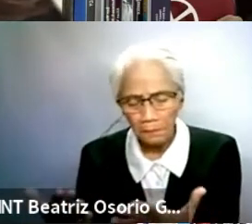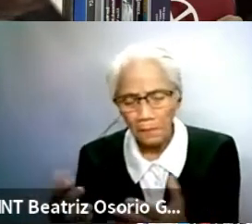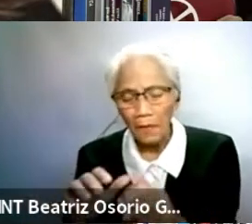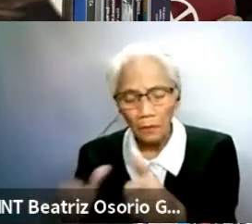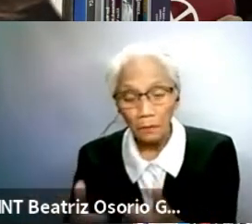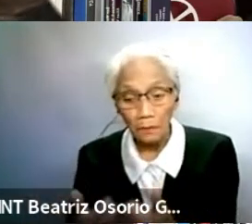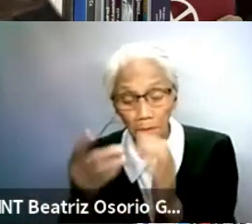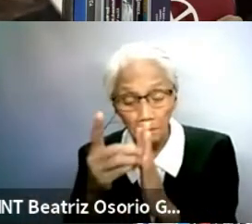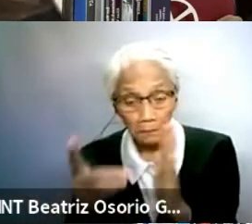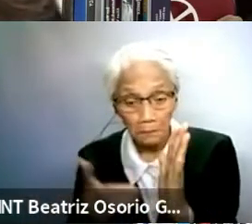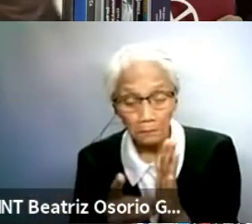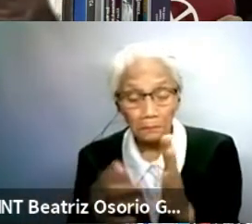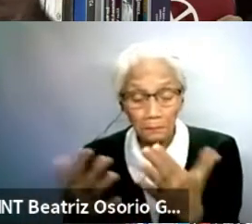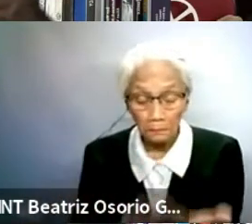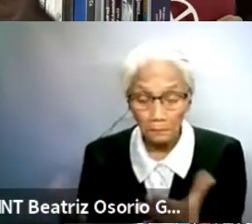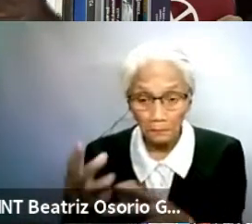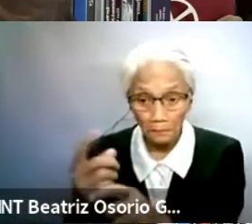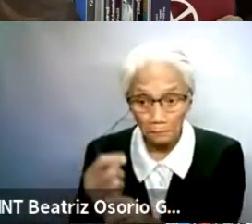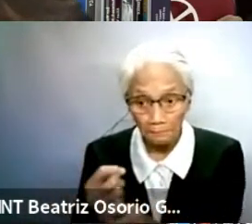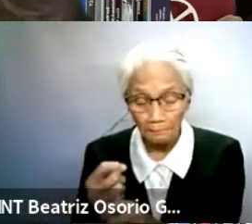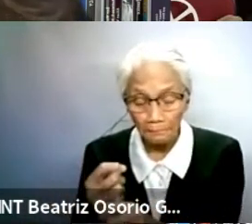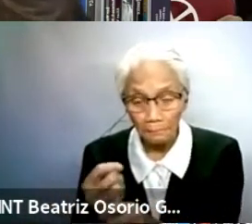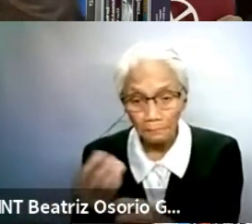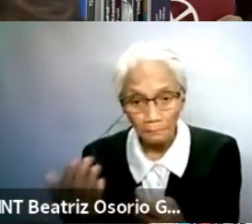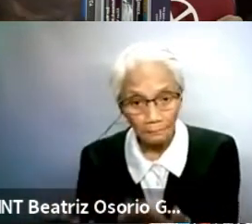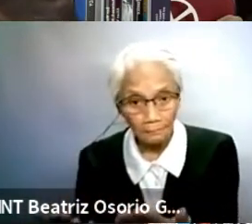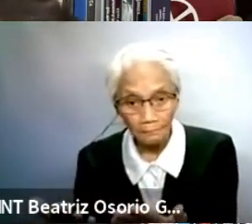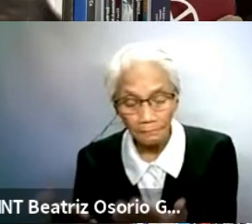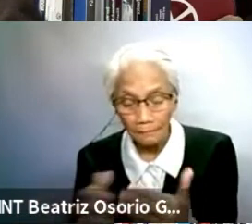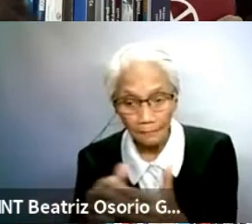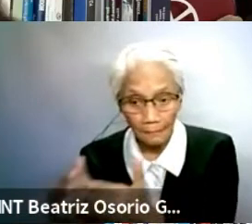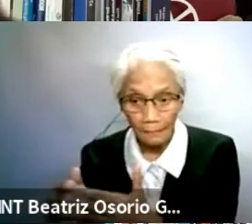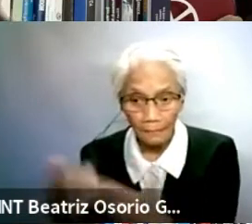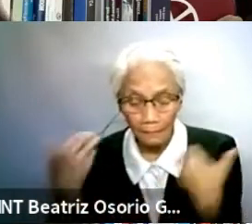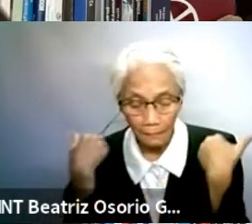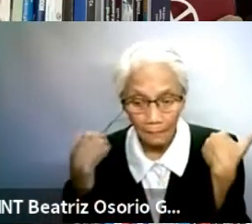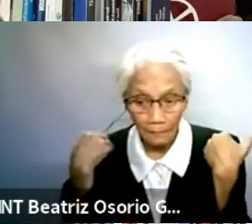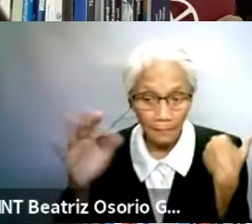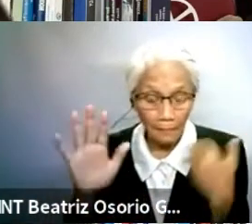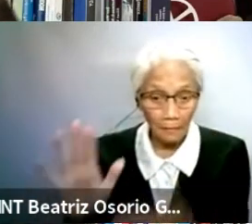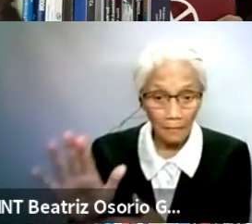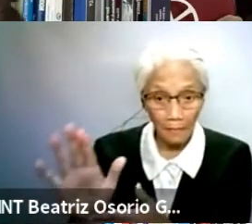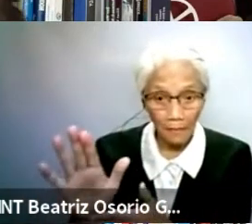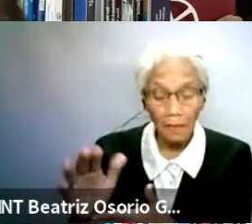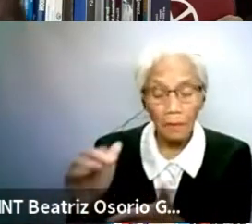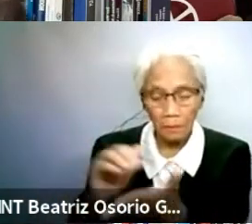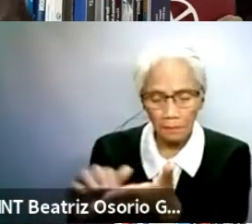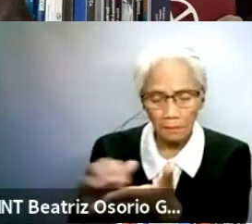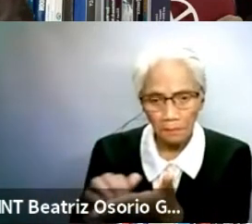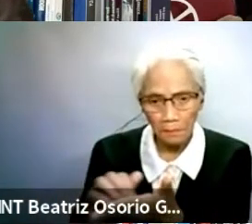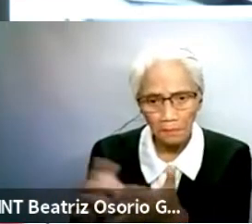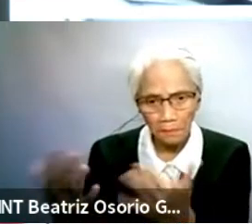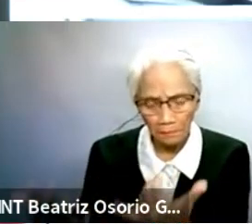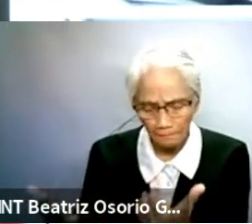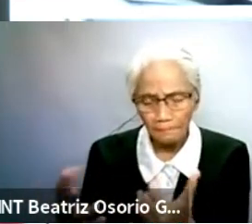taken up and properly read, because it does have a lot of answers and is designed to be very kind of practical and